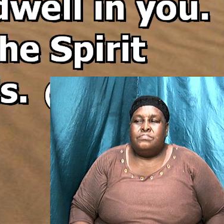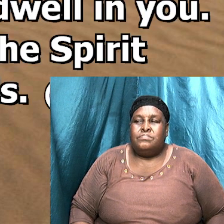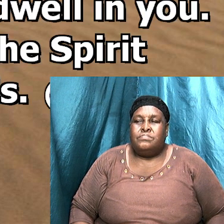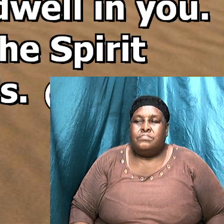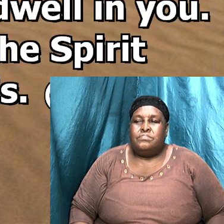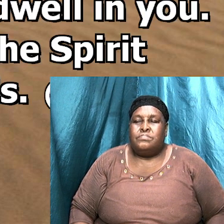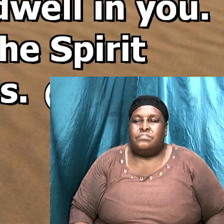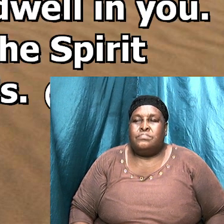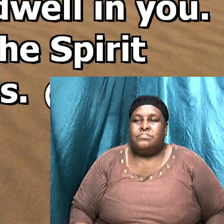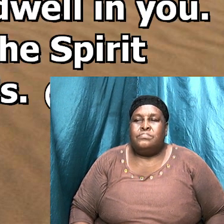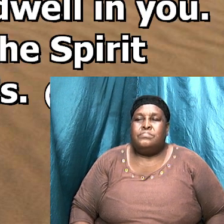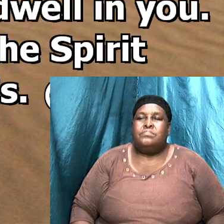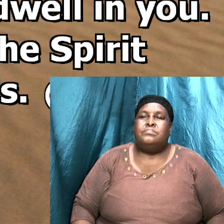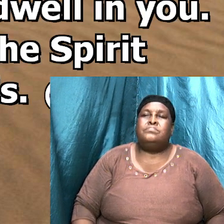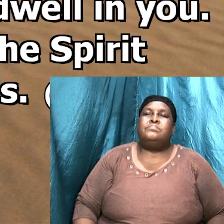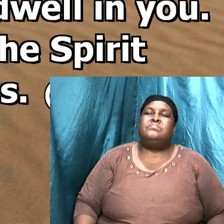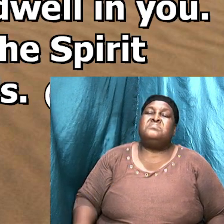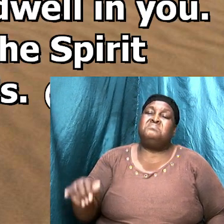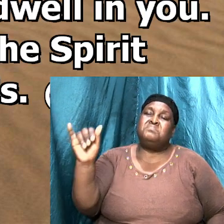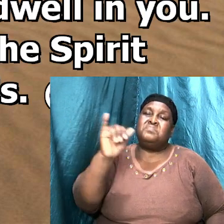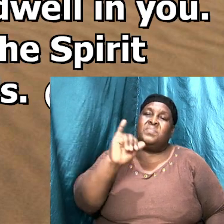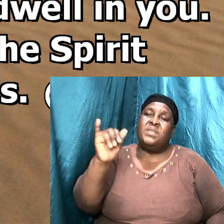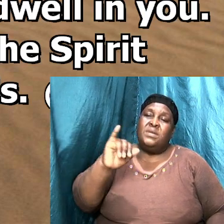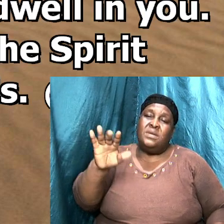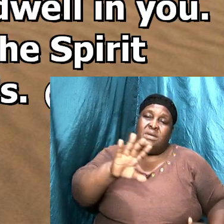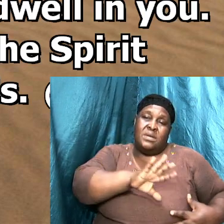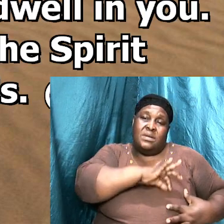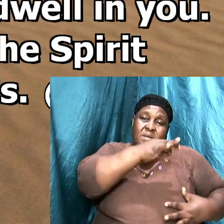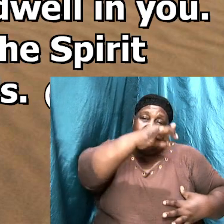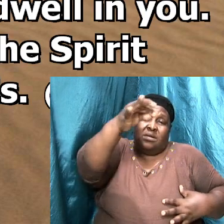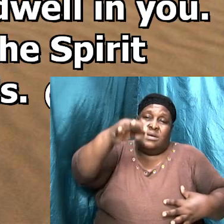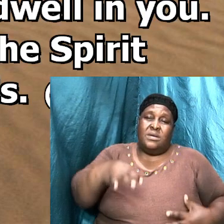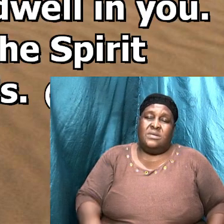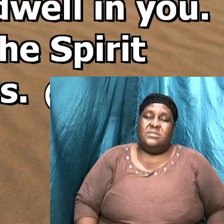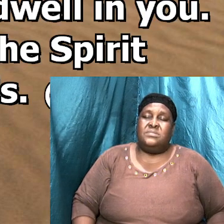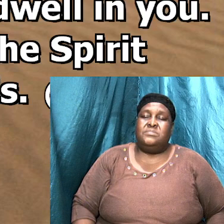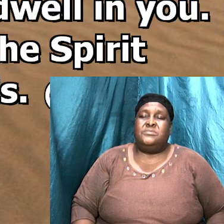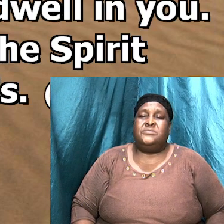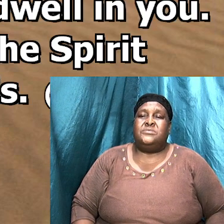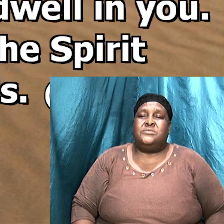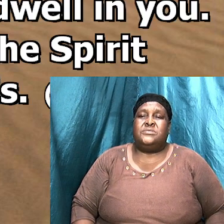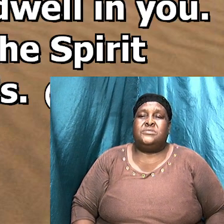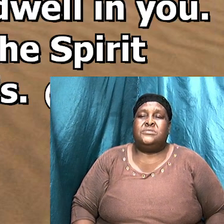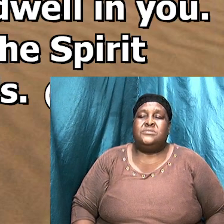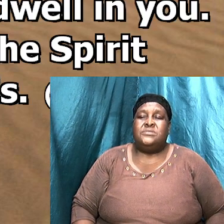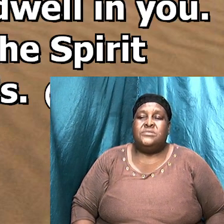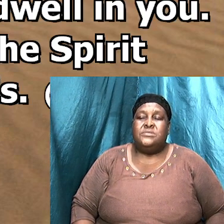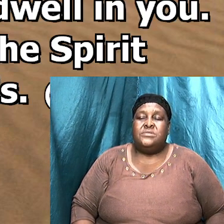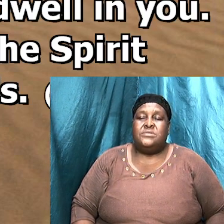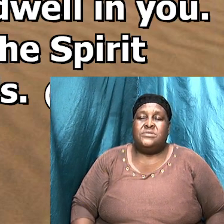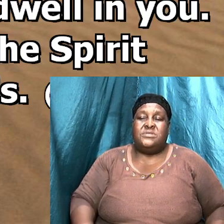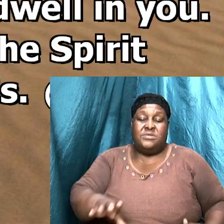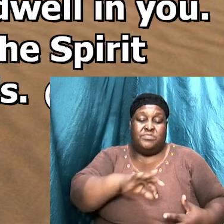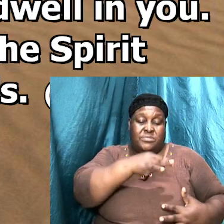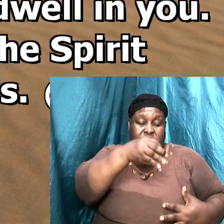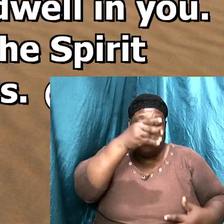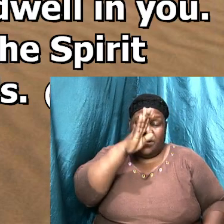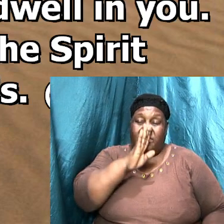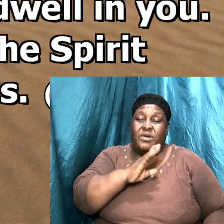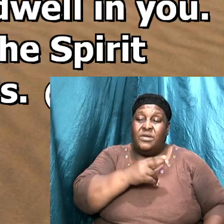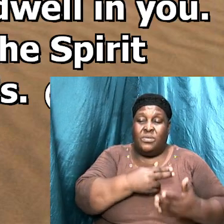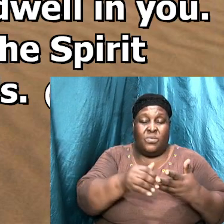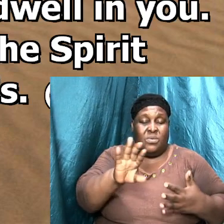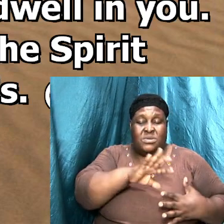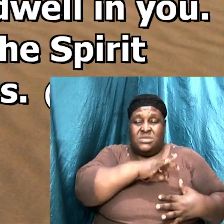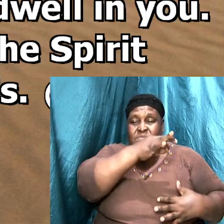So, it is the same Spirit, the same Spirit, amen, that the Spirit of God and the